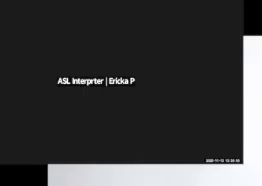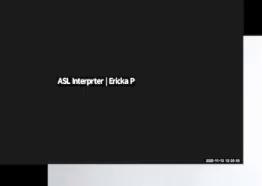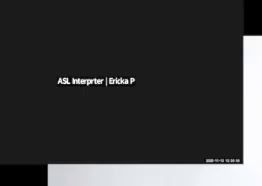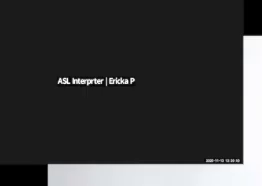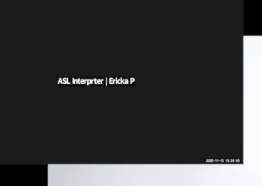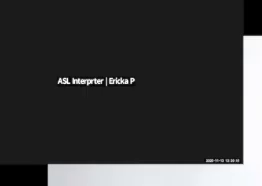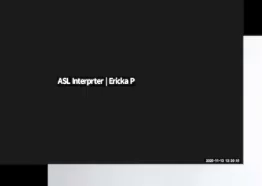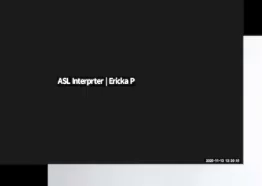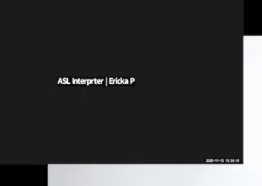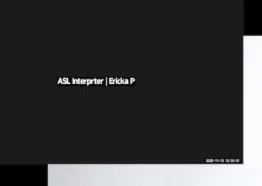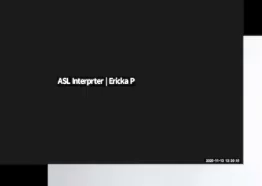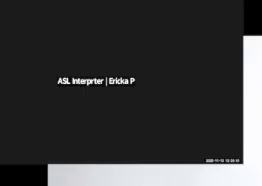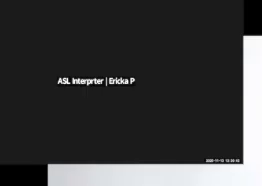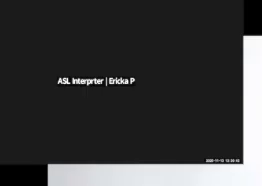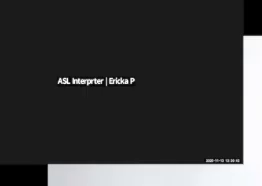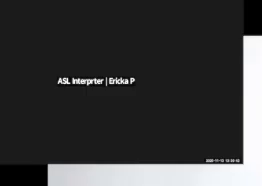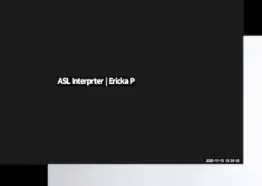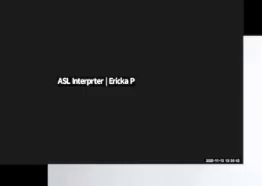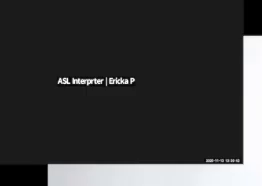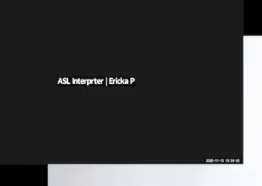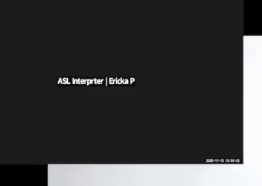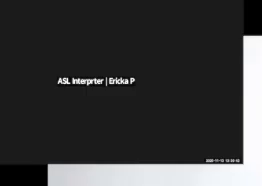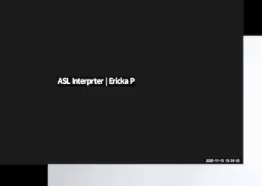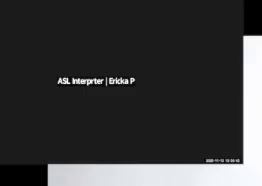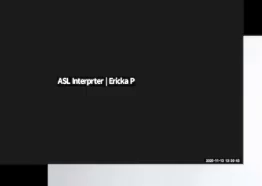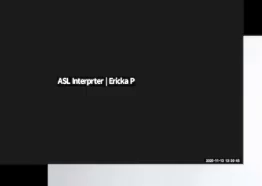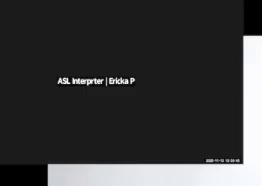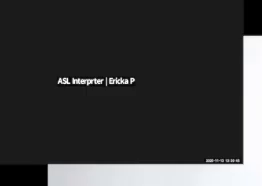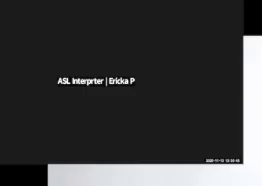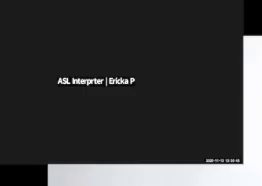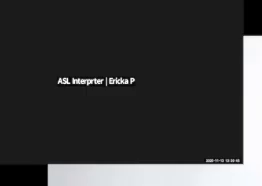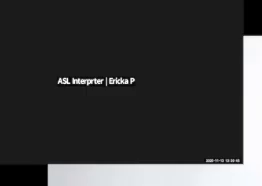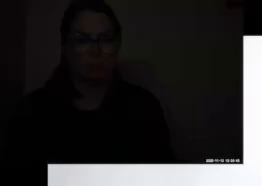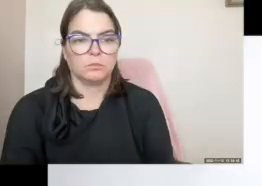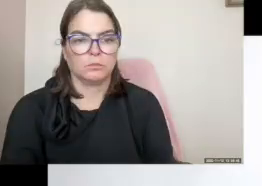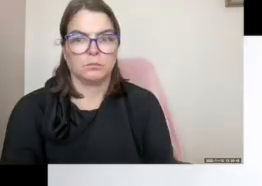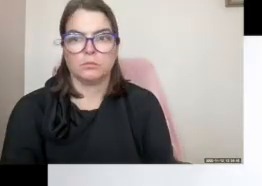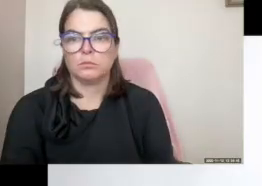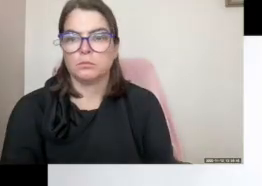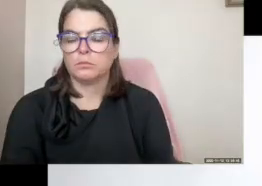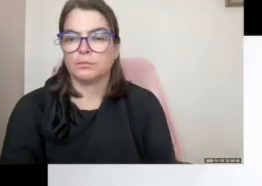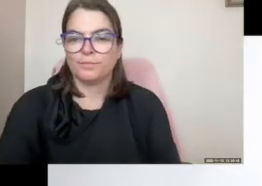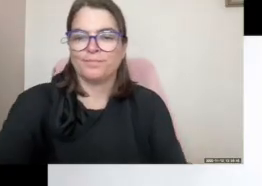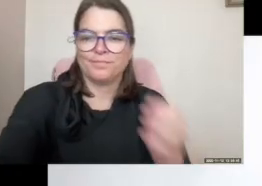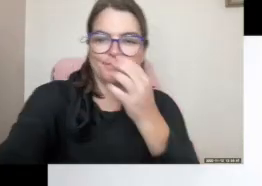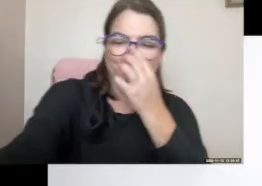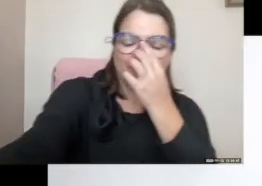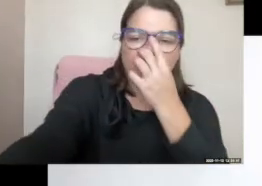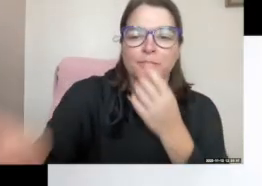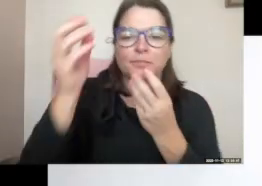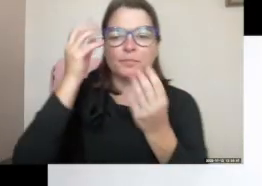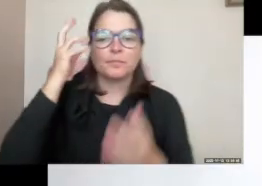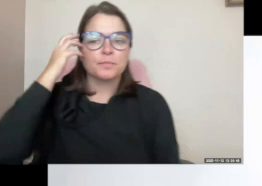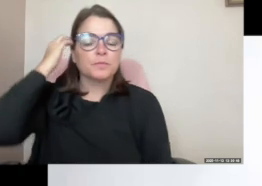few safety announcements just to make sure in case of an emergency. Please note that the emergency exit to the rear of the